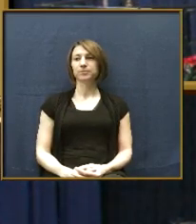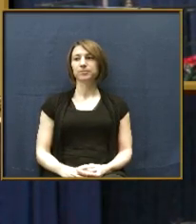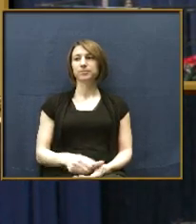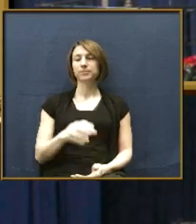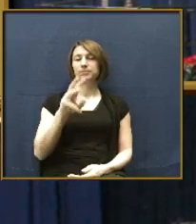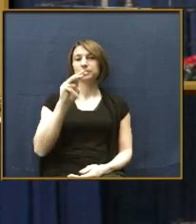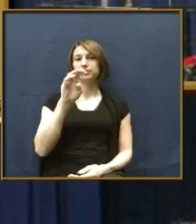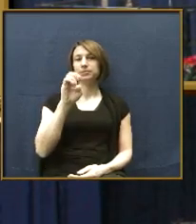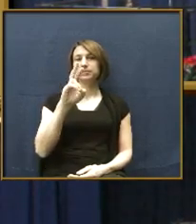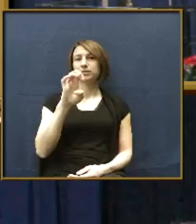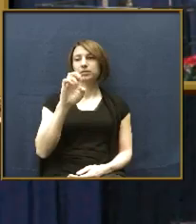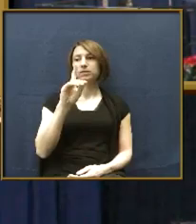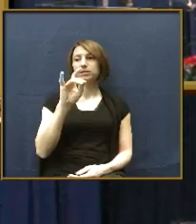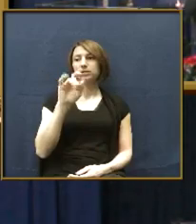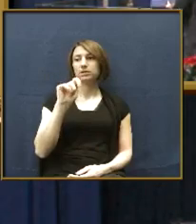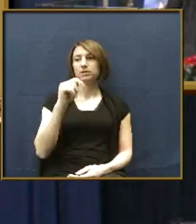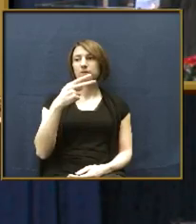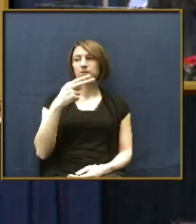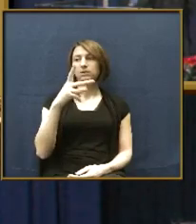Meredith Rose Preston.